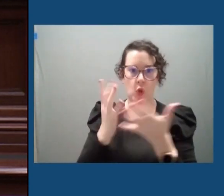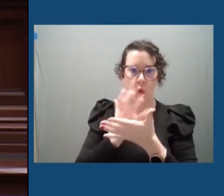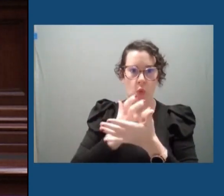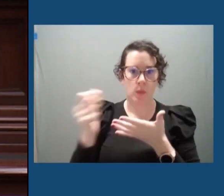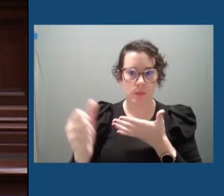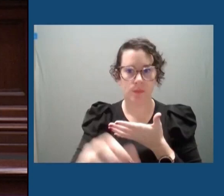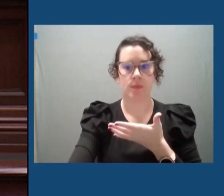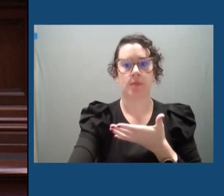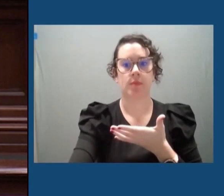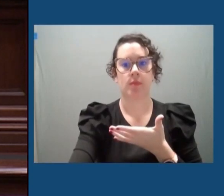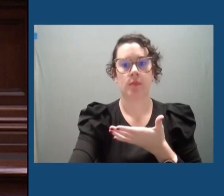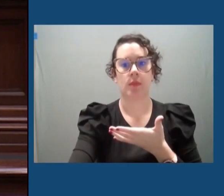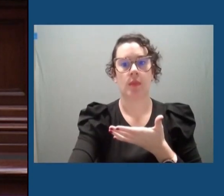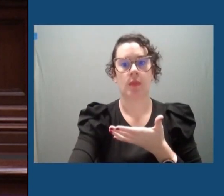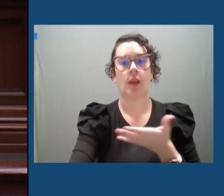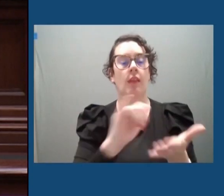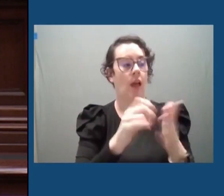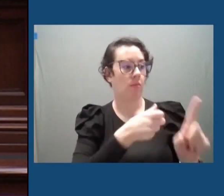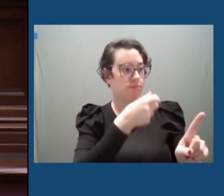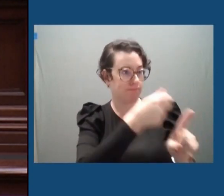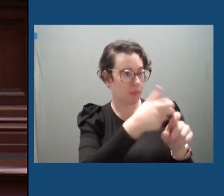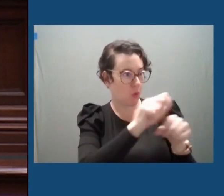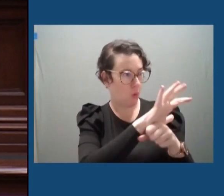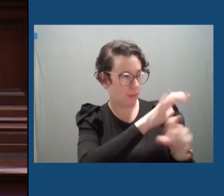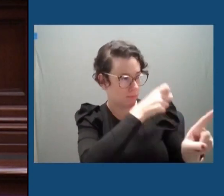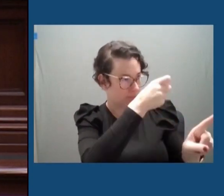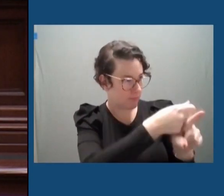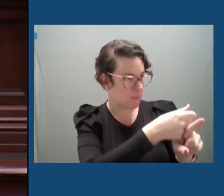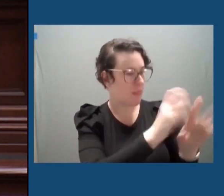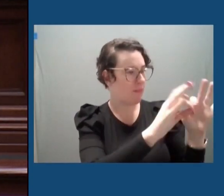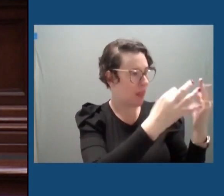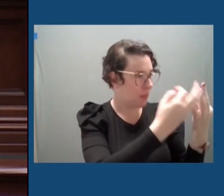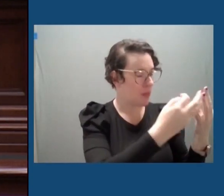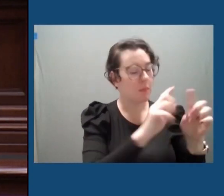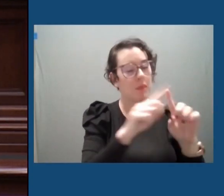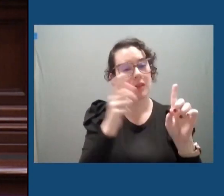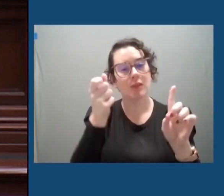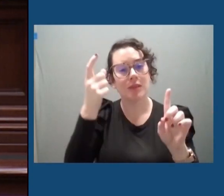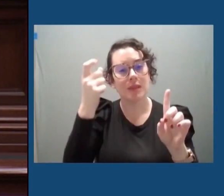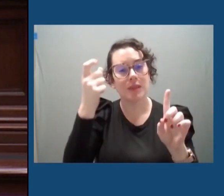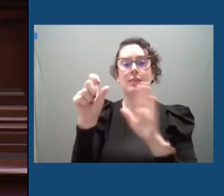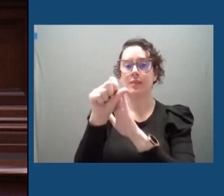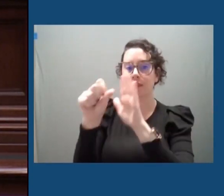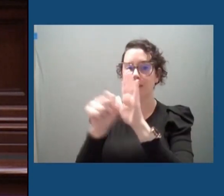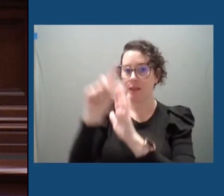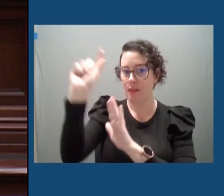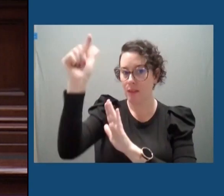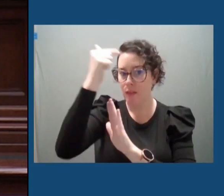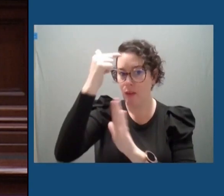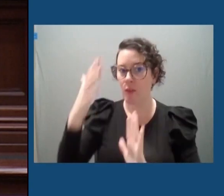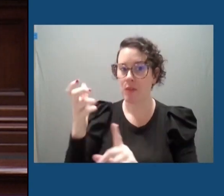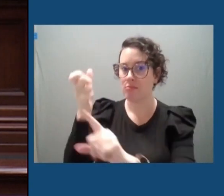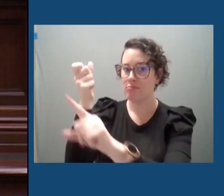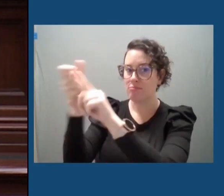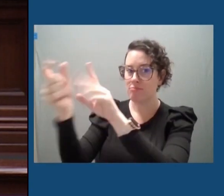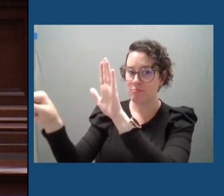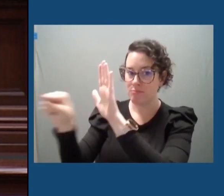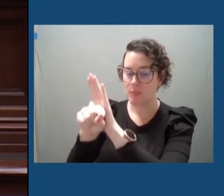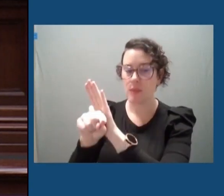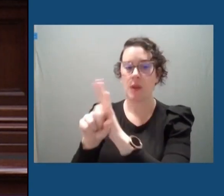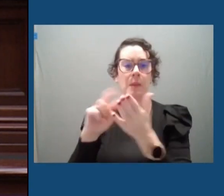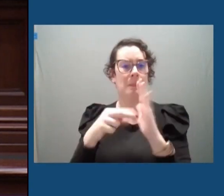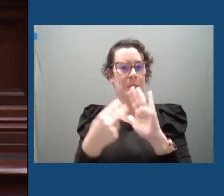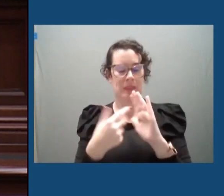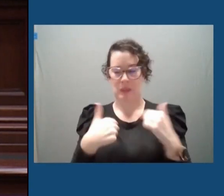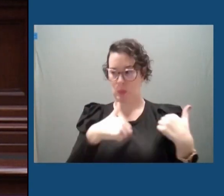well. So it's up to all of us to make the hard yet necessary decisions and use taxpayer dollars